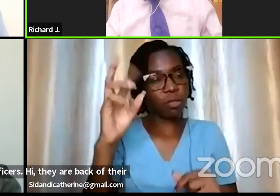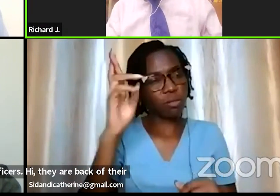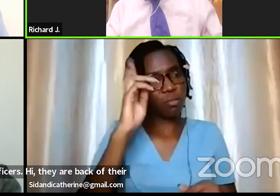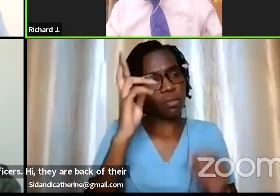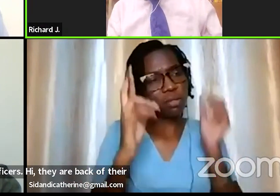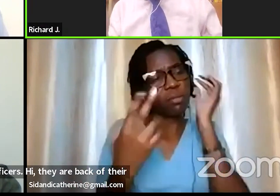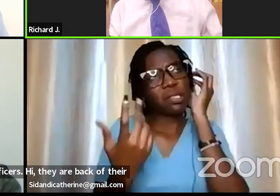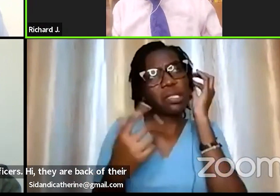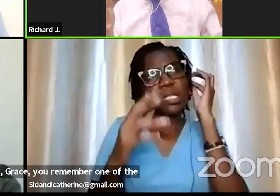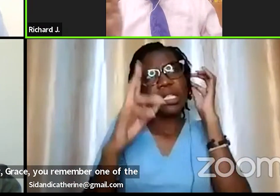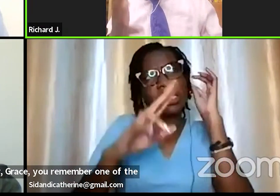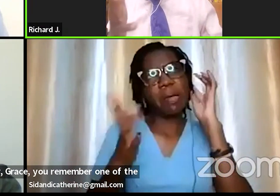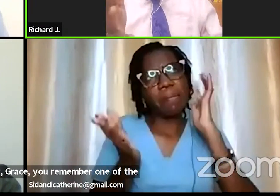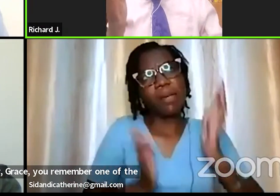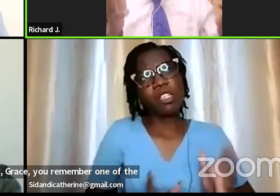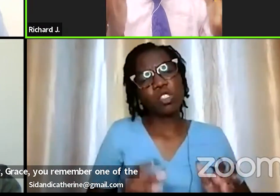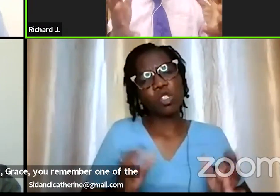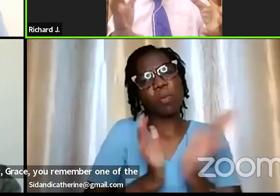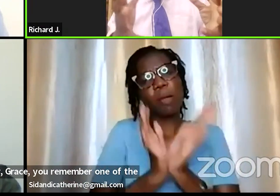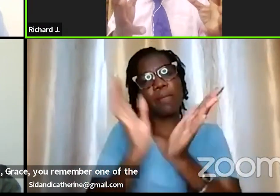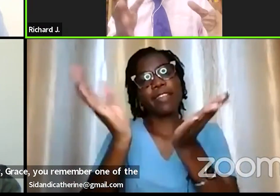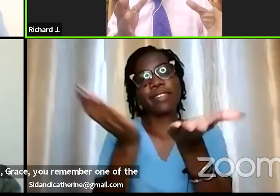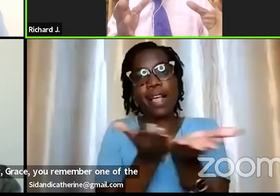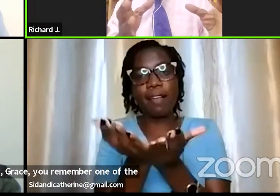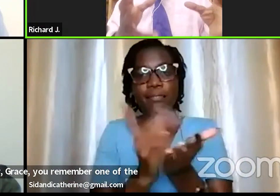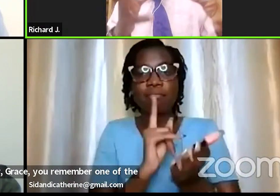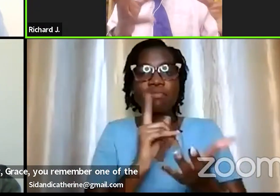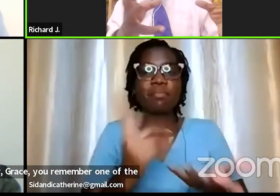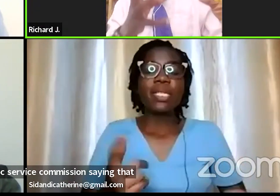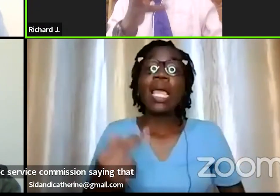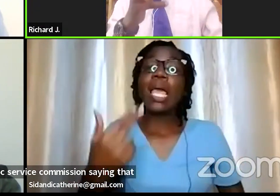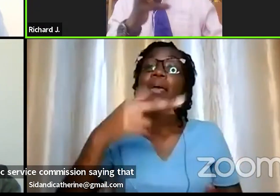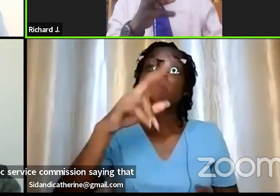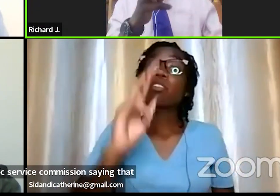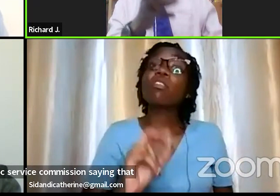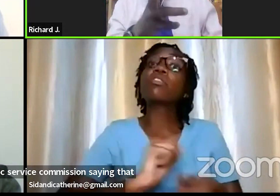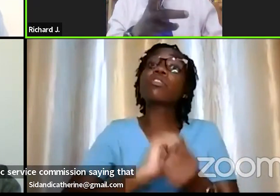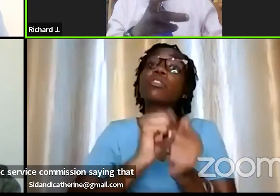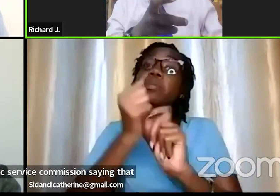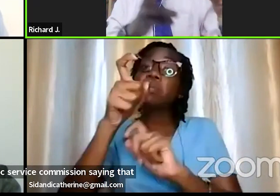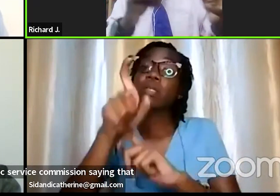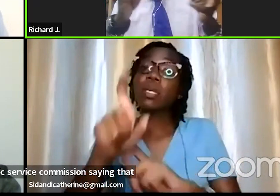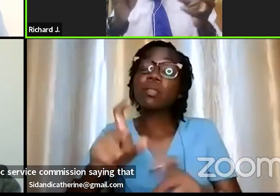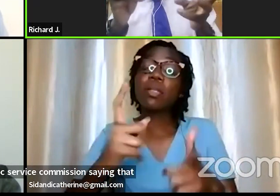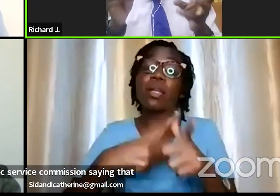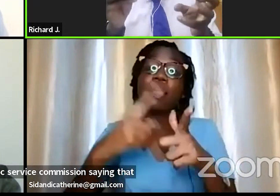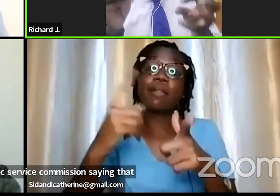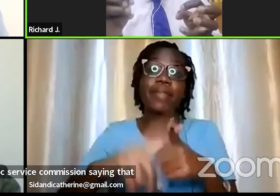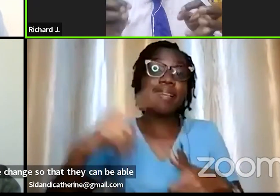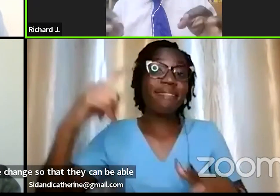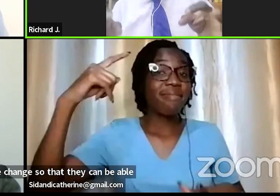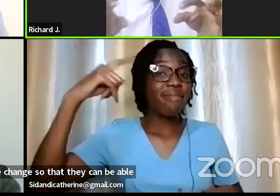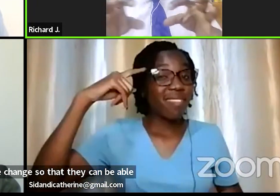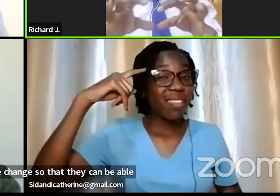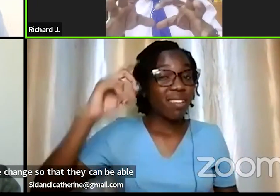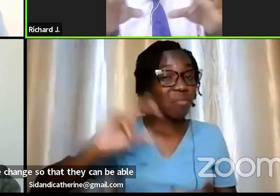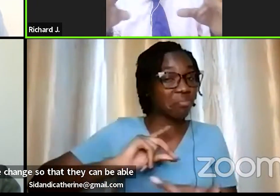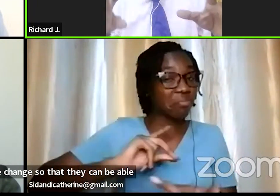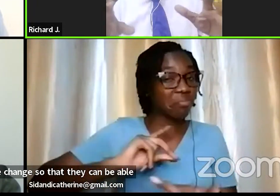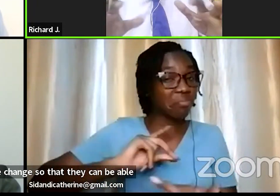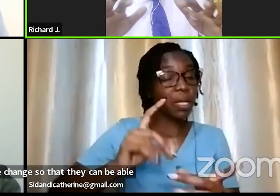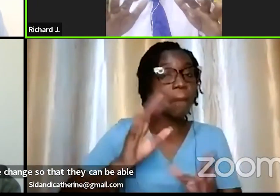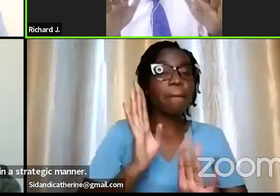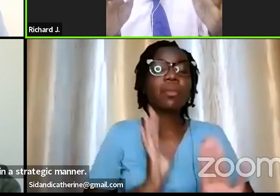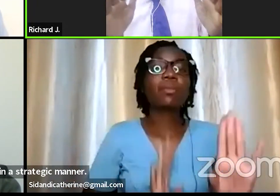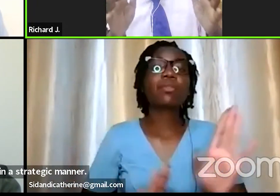the Public Service Commission saying that unless HR people change so that they can be able to think in a strategic manner, they will